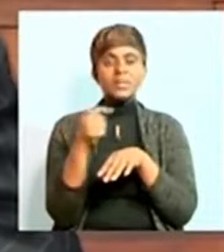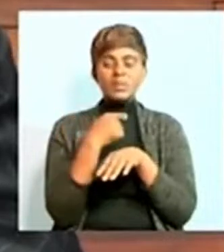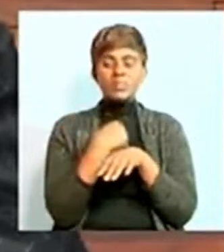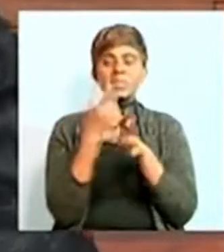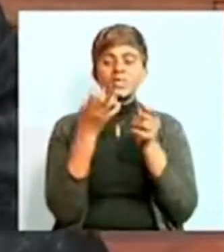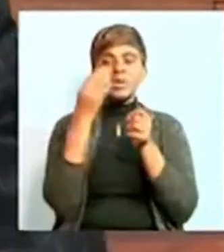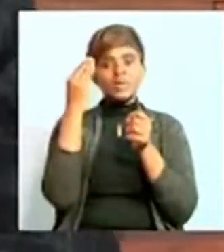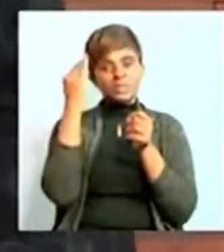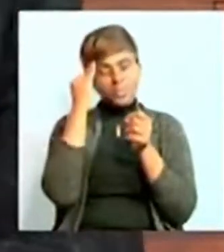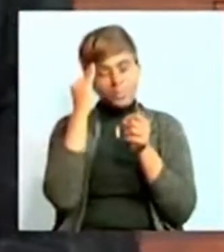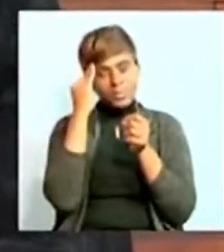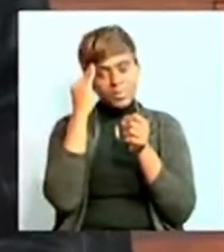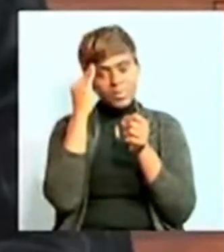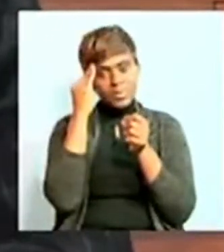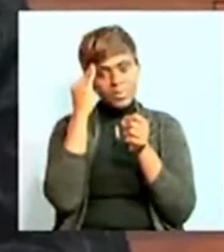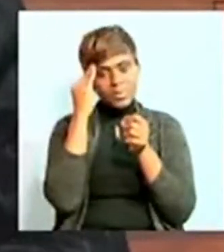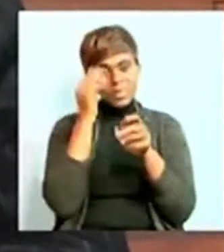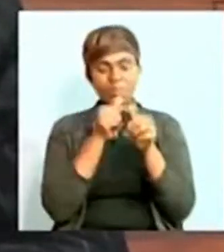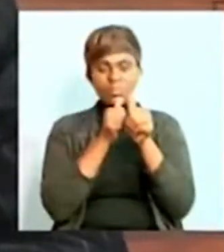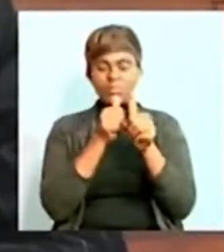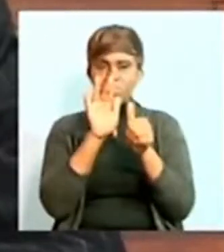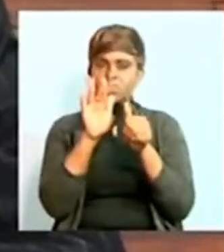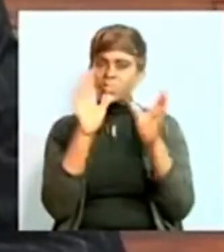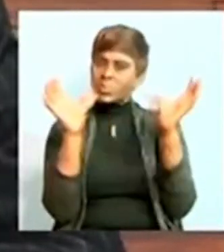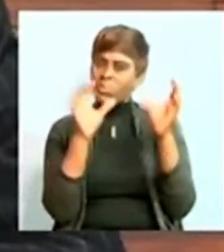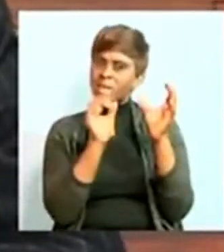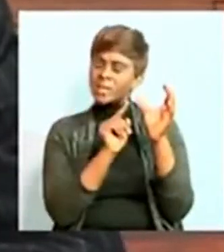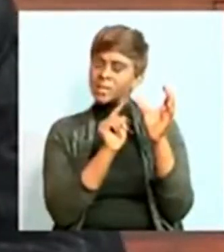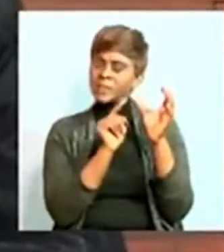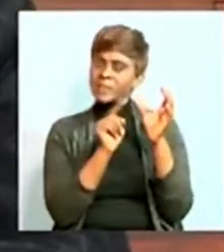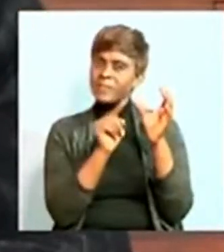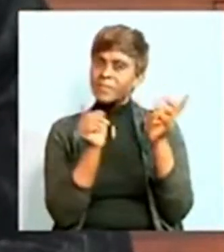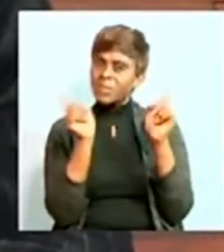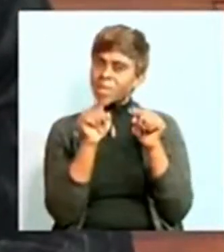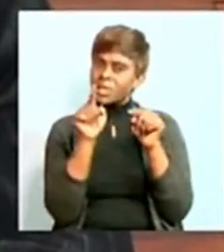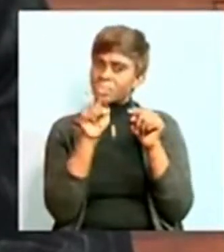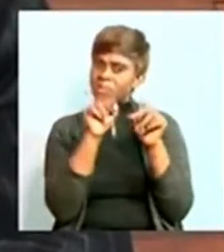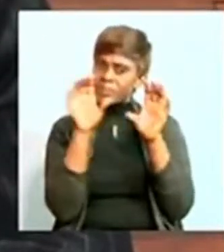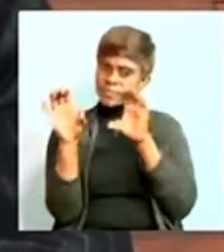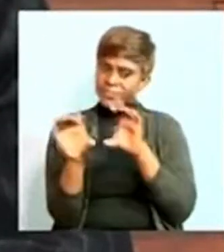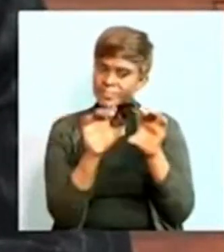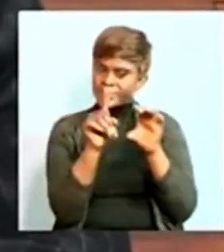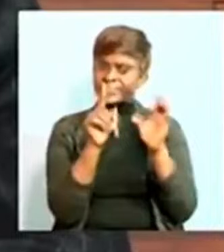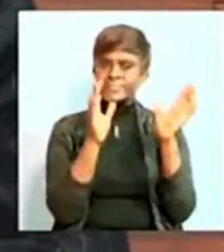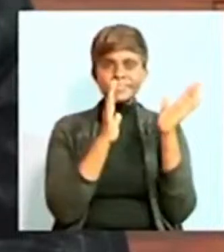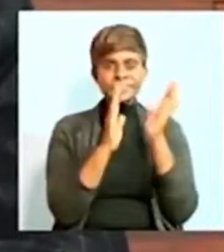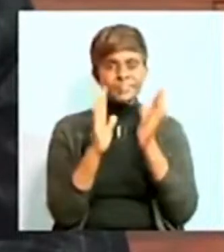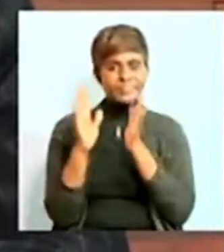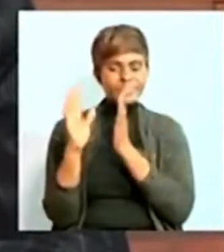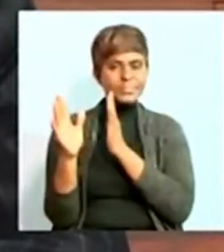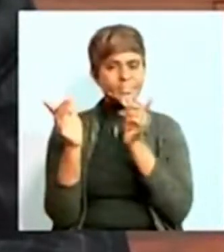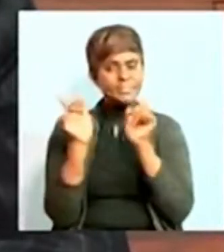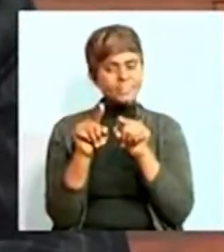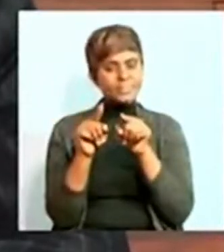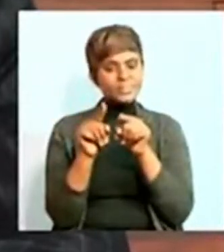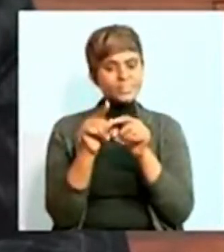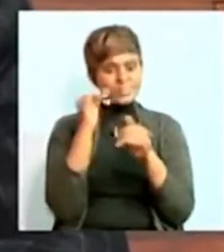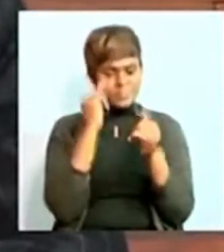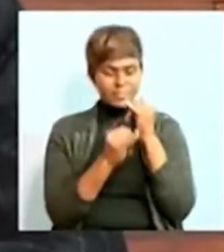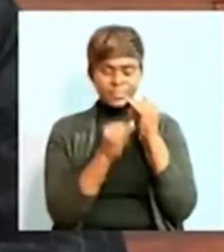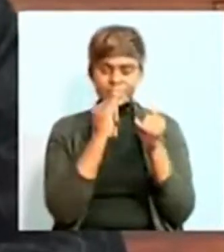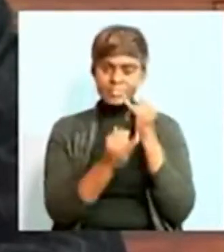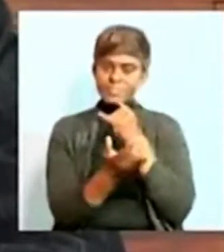find out, according to your council, when do you intend to finish